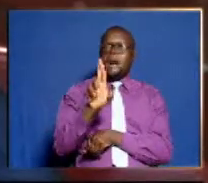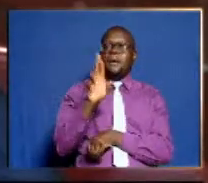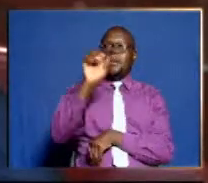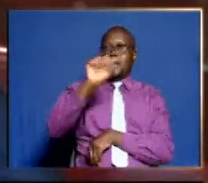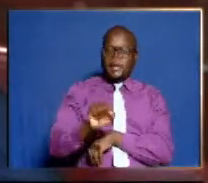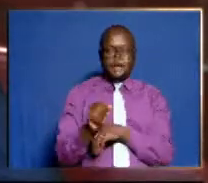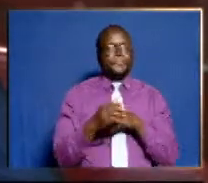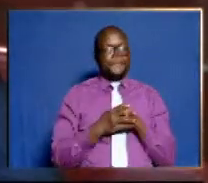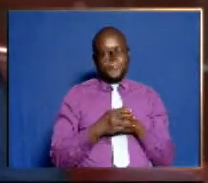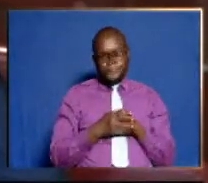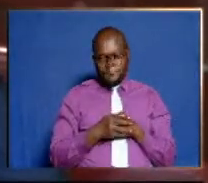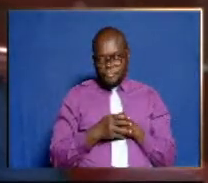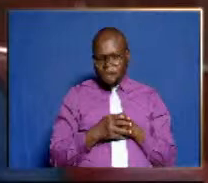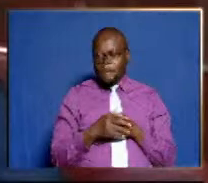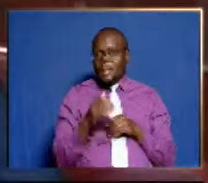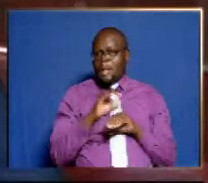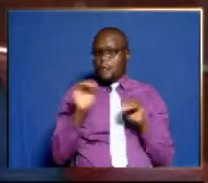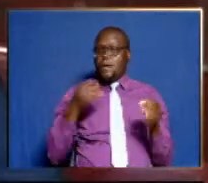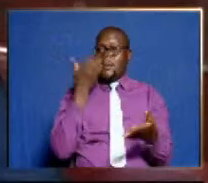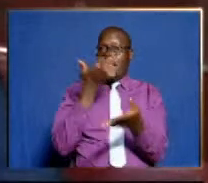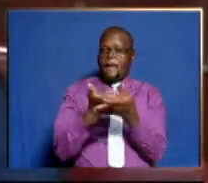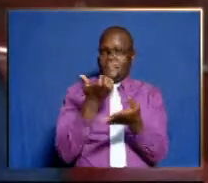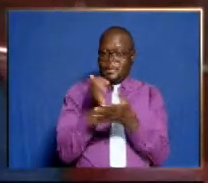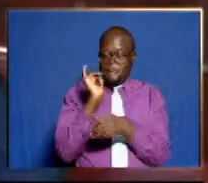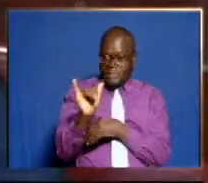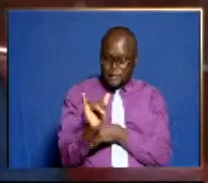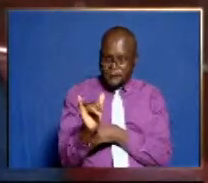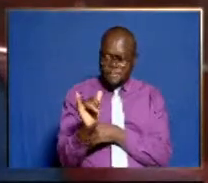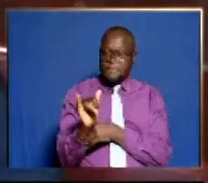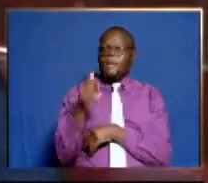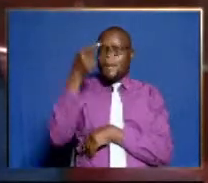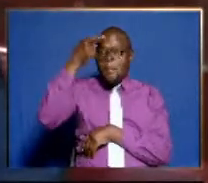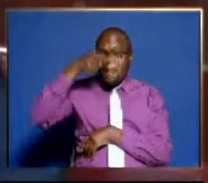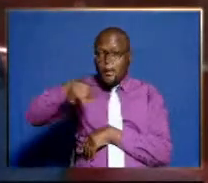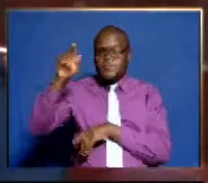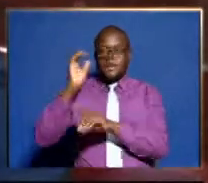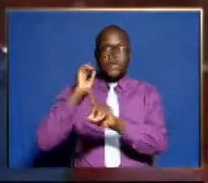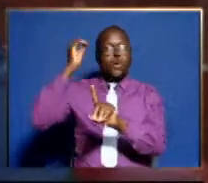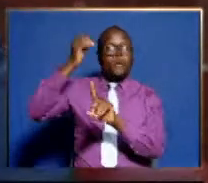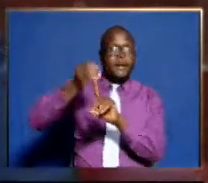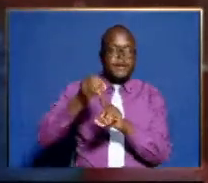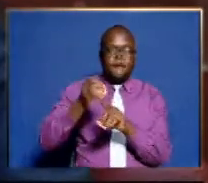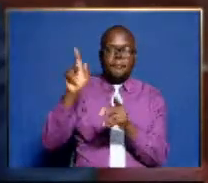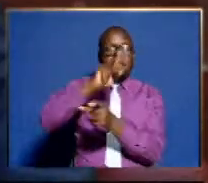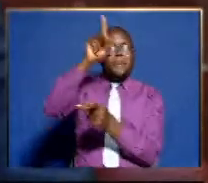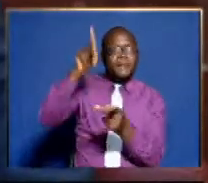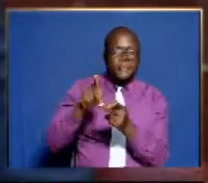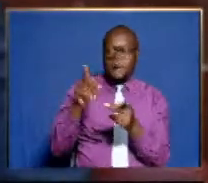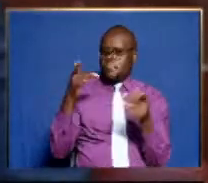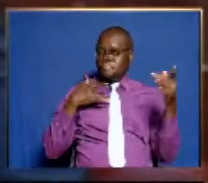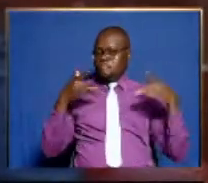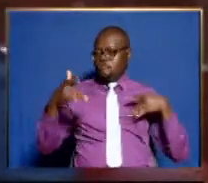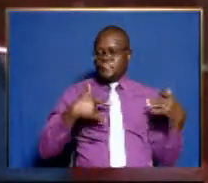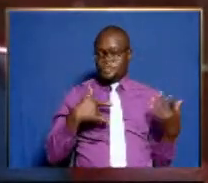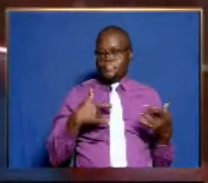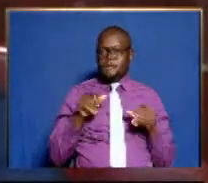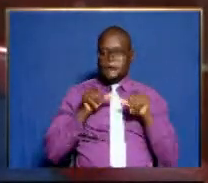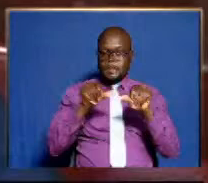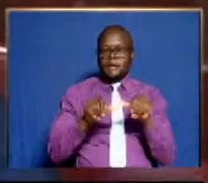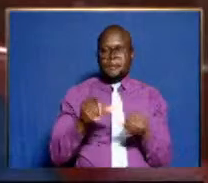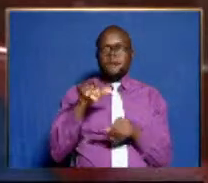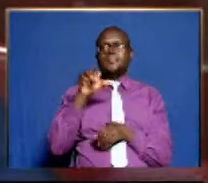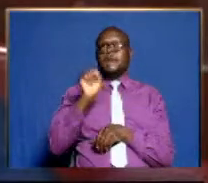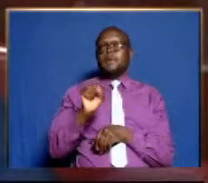Mr. Speaker, there is no evidence that broad policy objectives, particularly with regard to sustainable